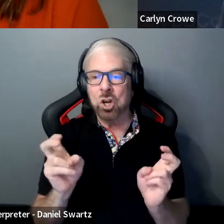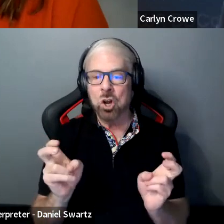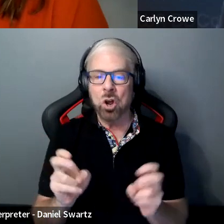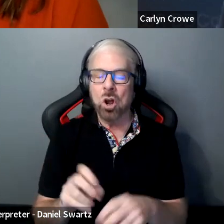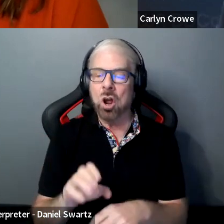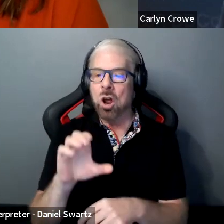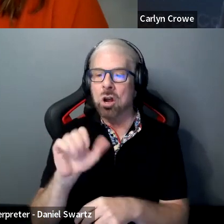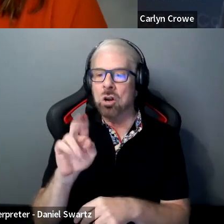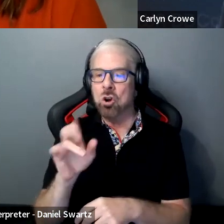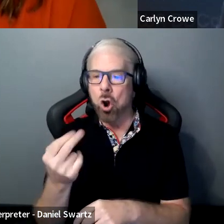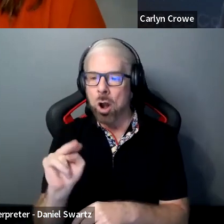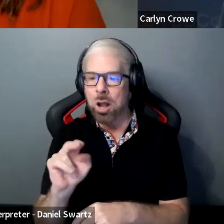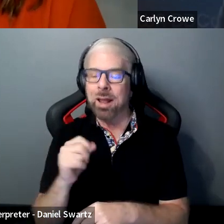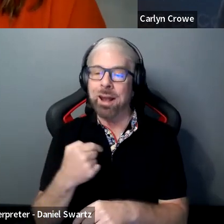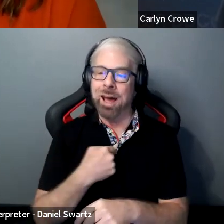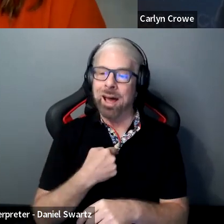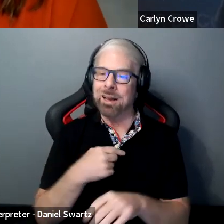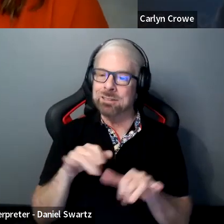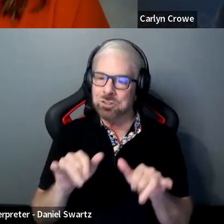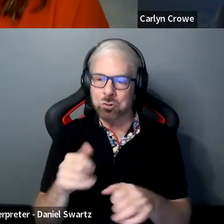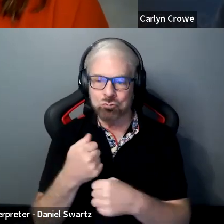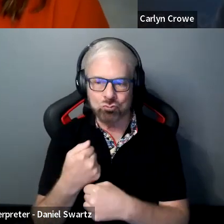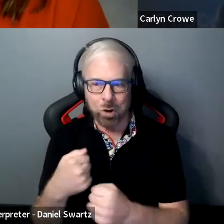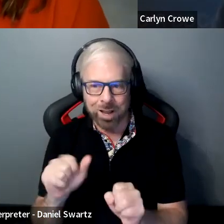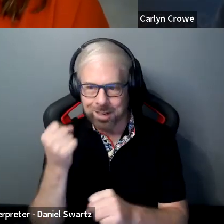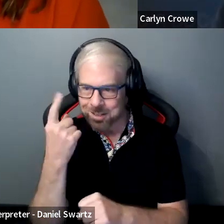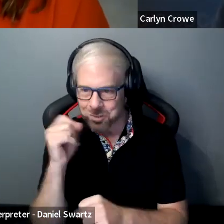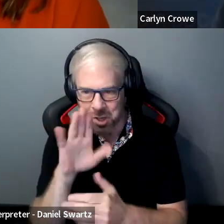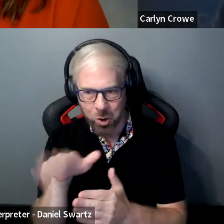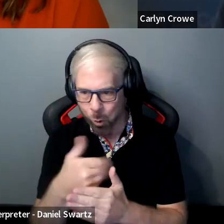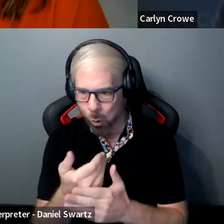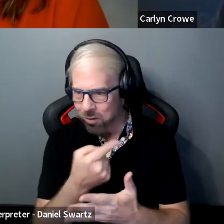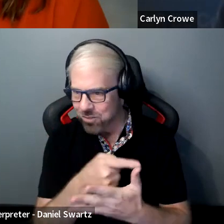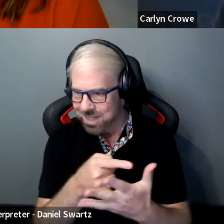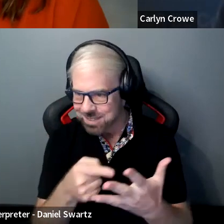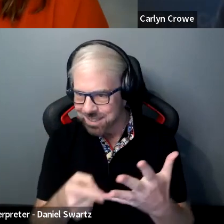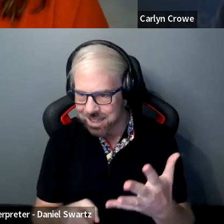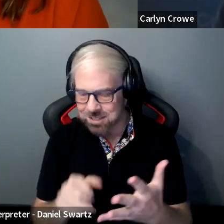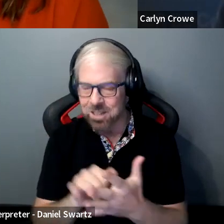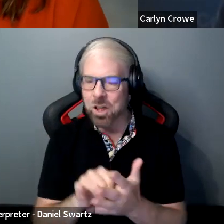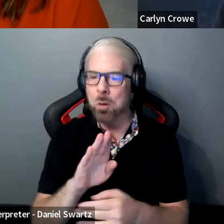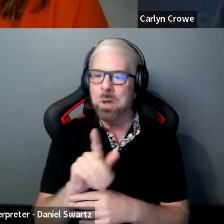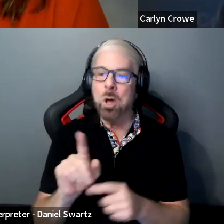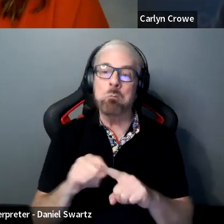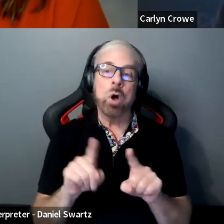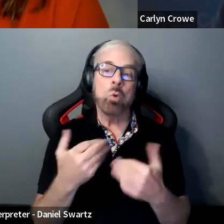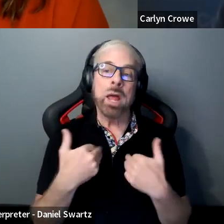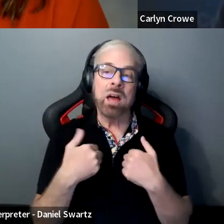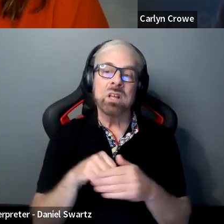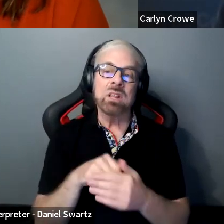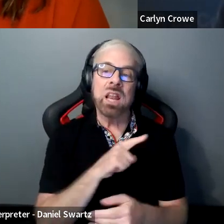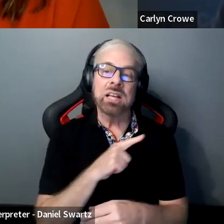still trying to grasp all of the details of it. But we have in the legislature this year